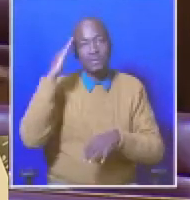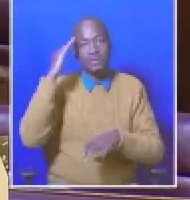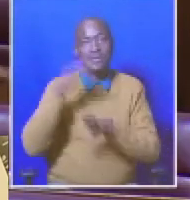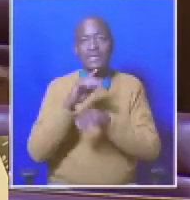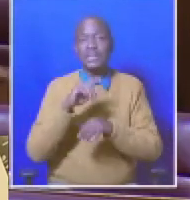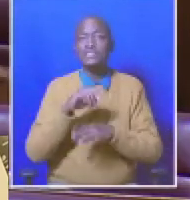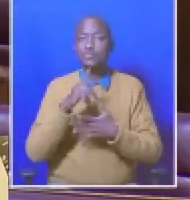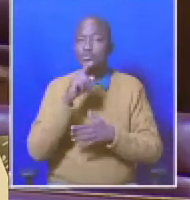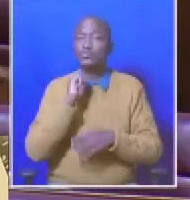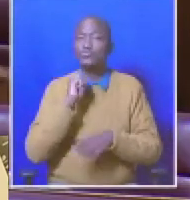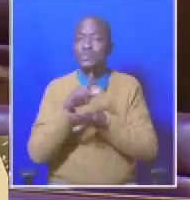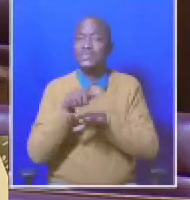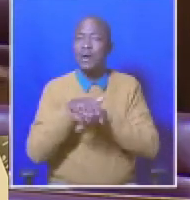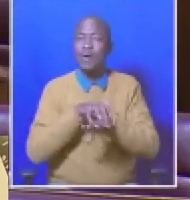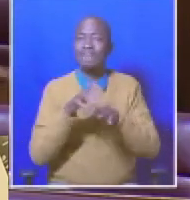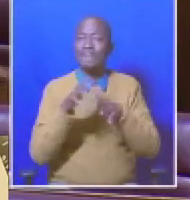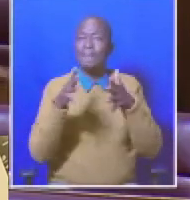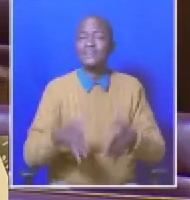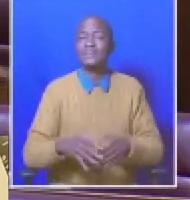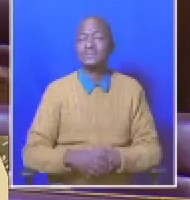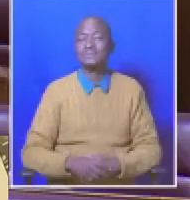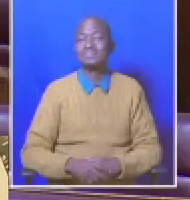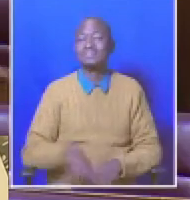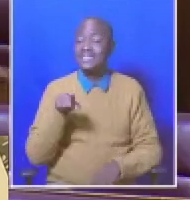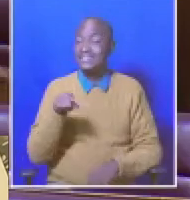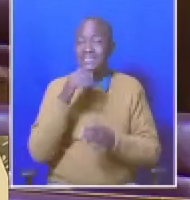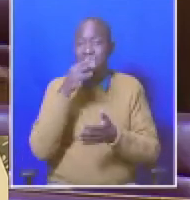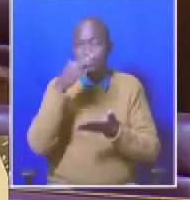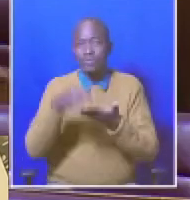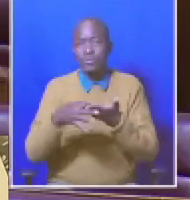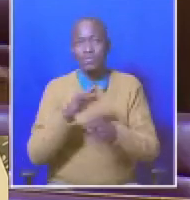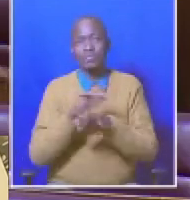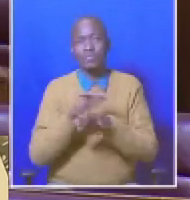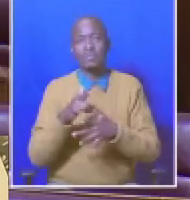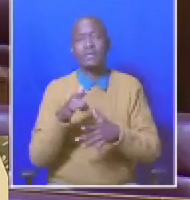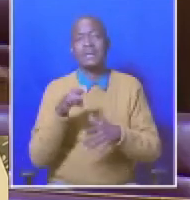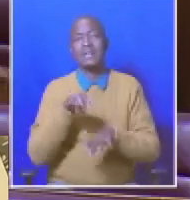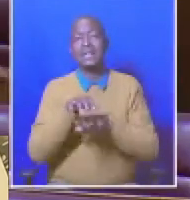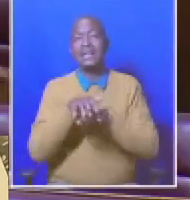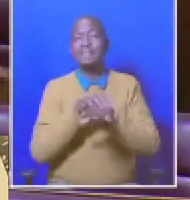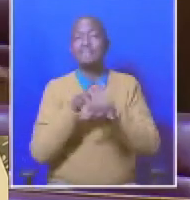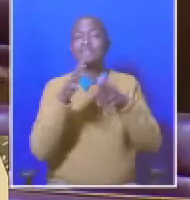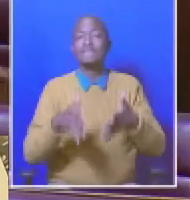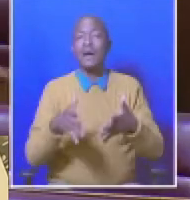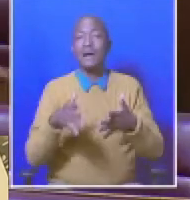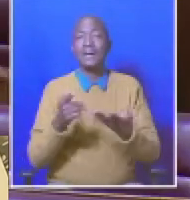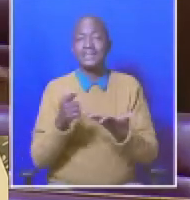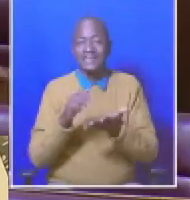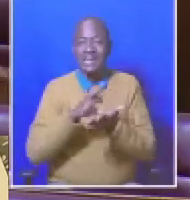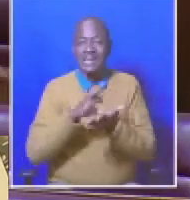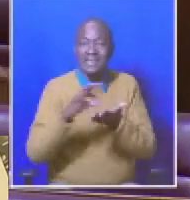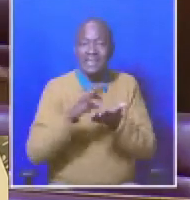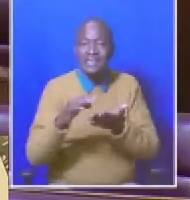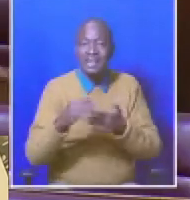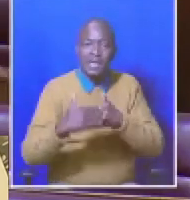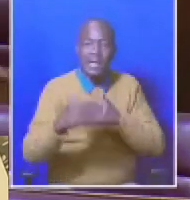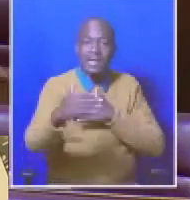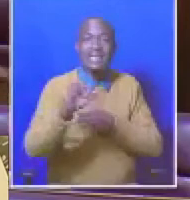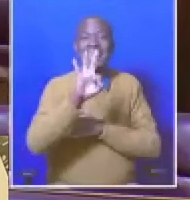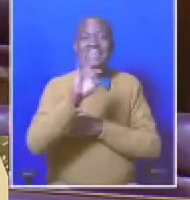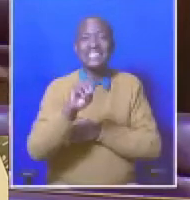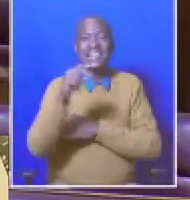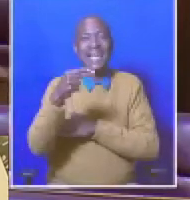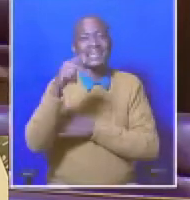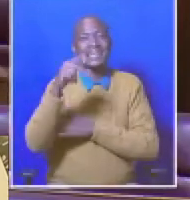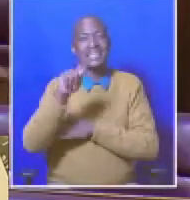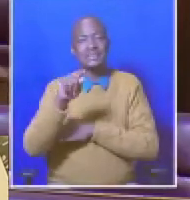are farmers. These proposed water quotas will have the effect that a farmer that irrigates as little as 30 hectares of land